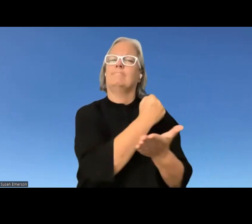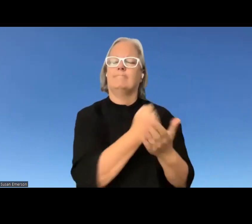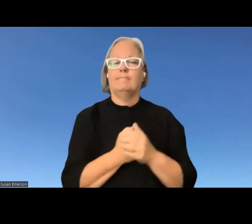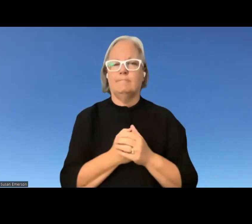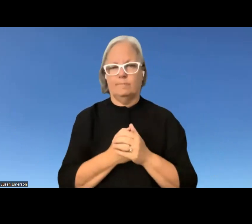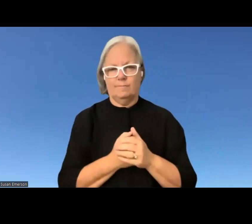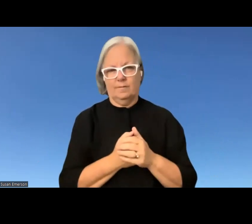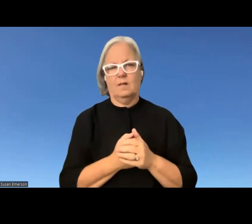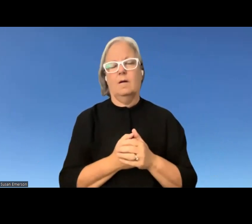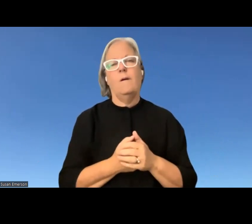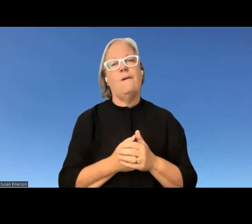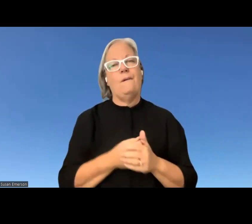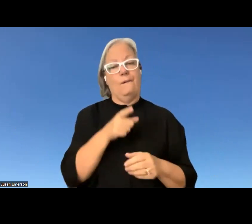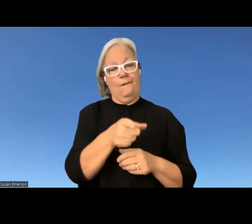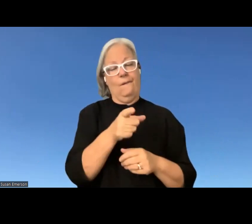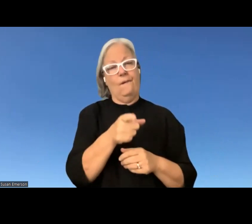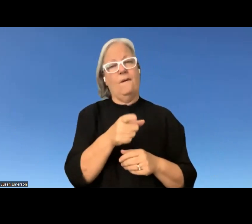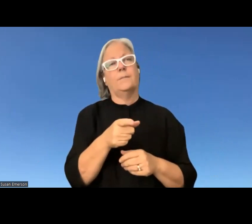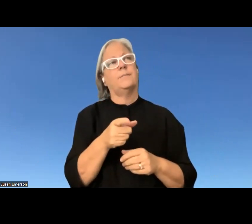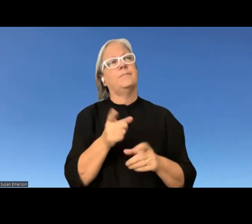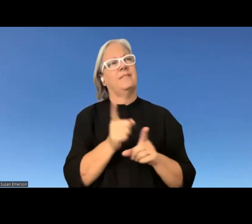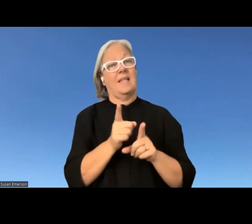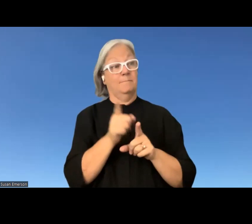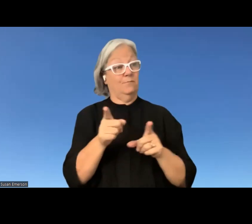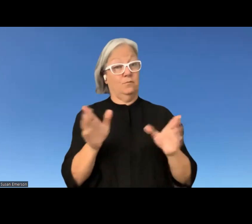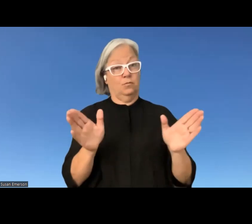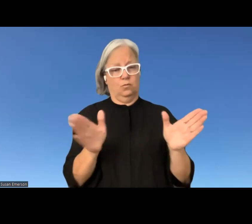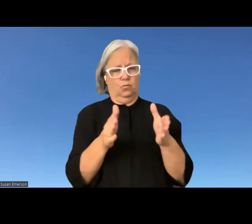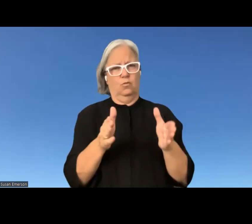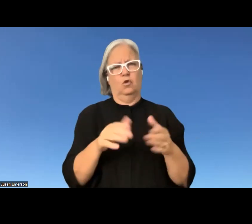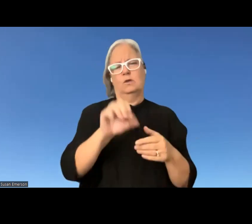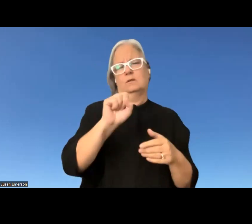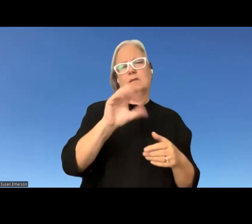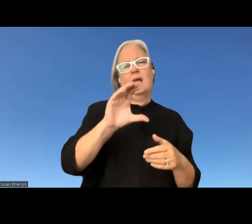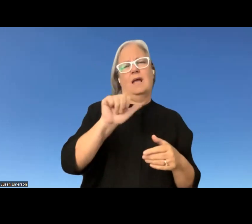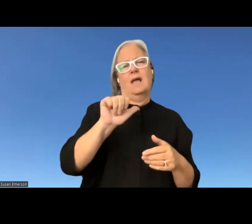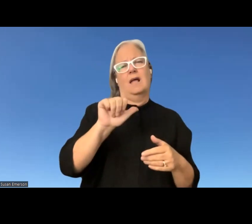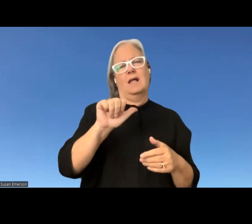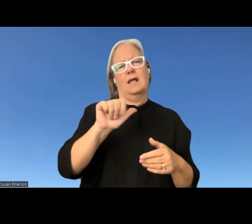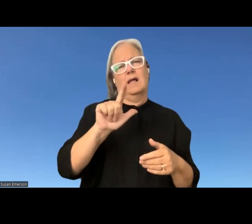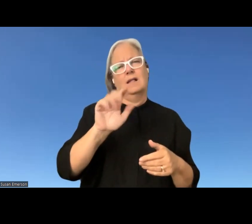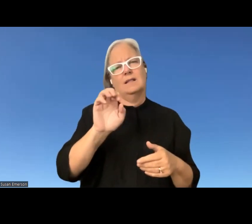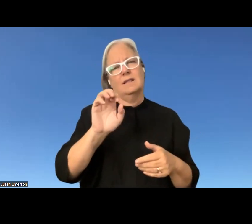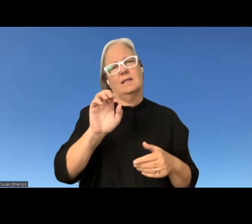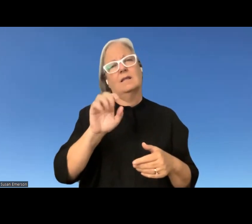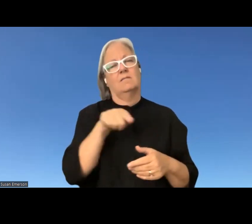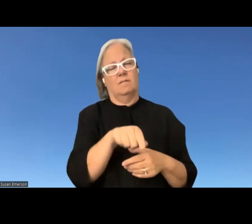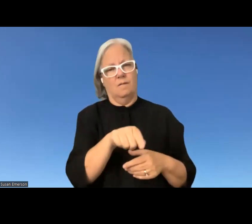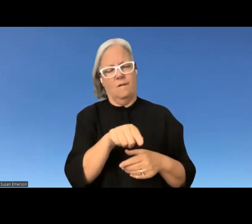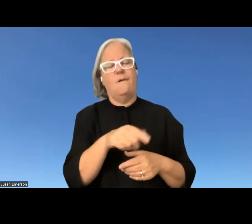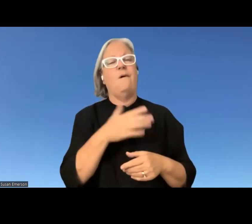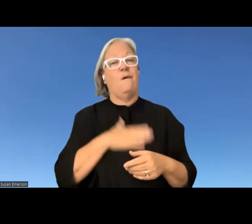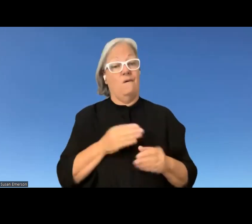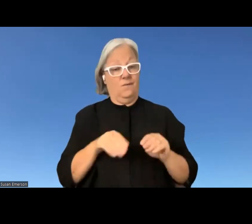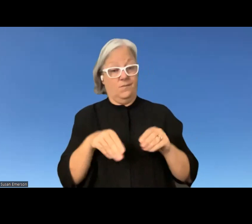the Scale Up program is really great at giving people the business skills as well as the sort of the